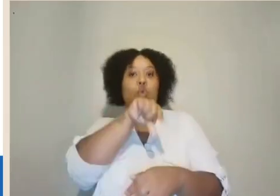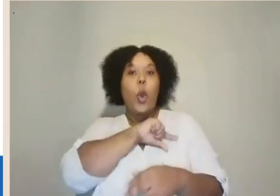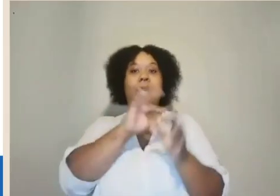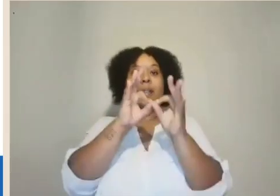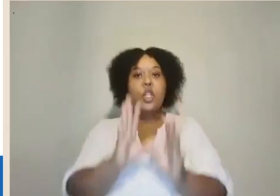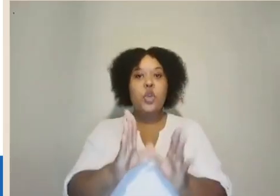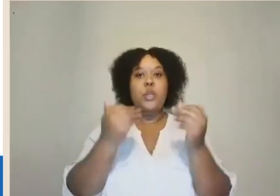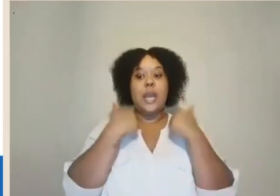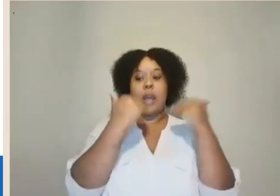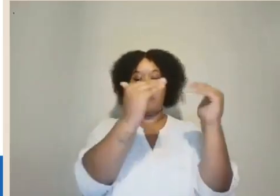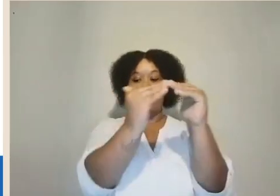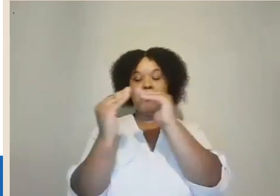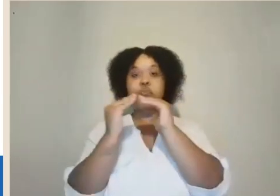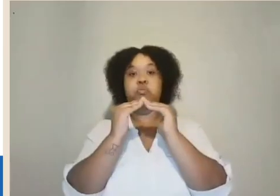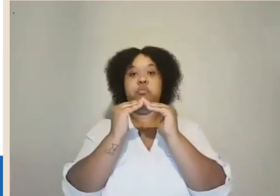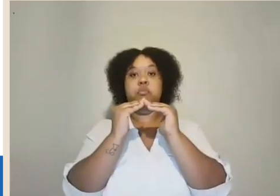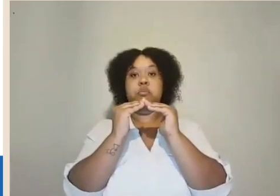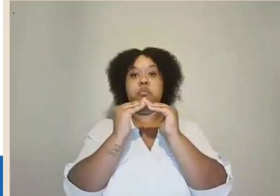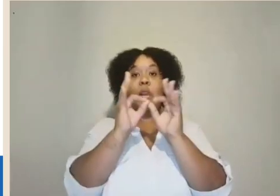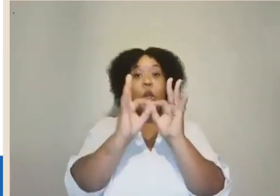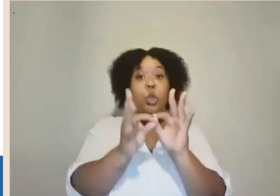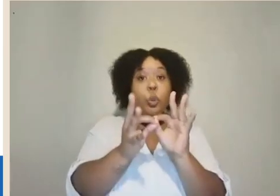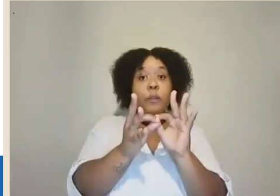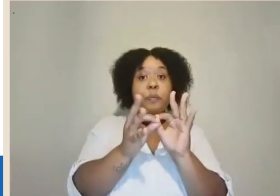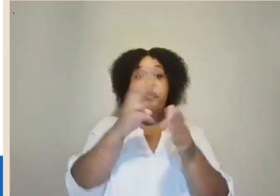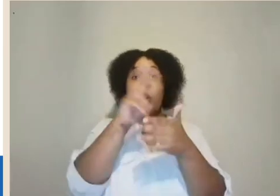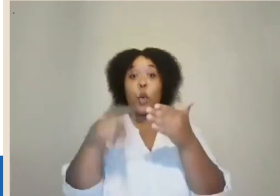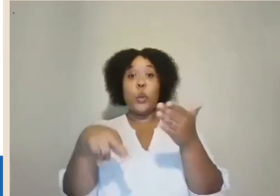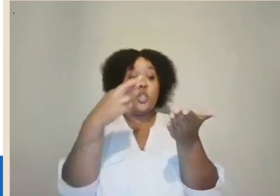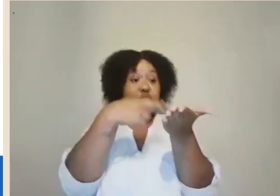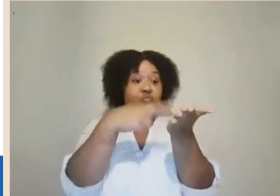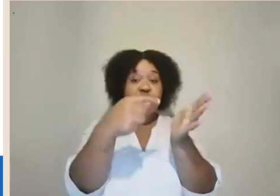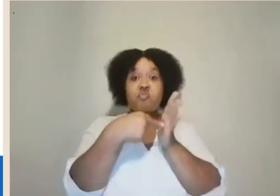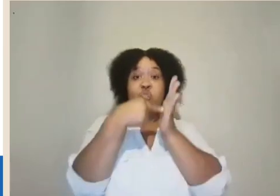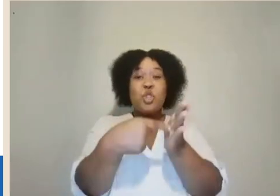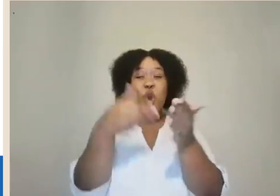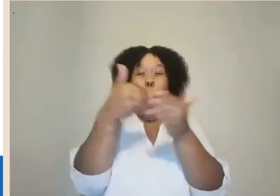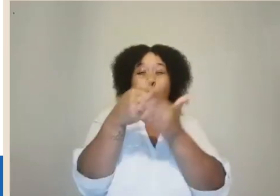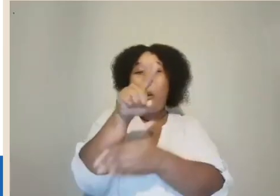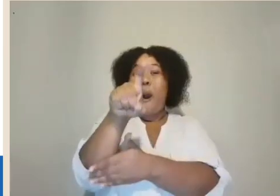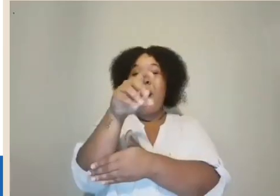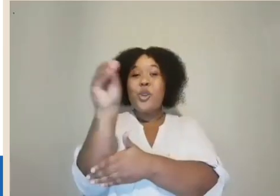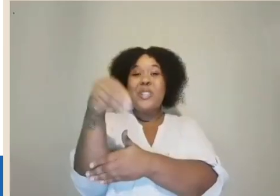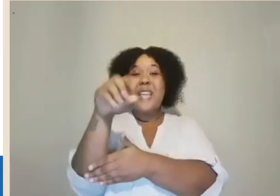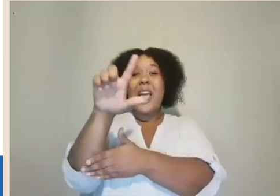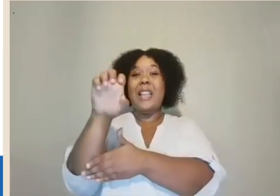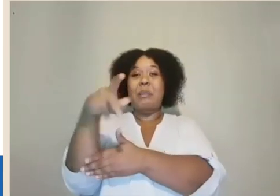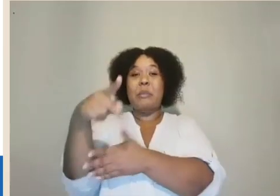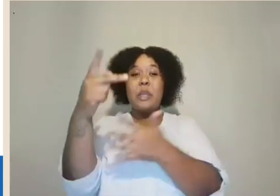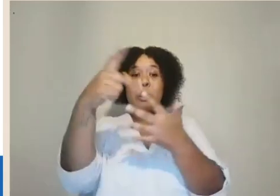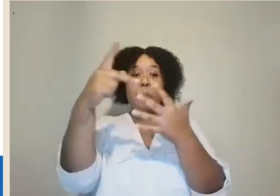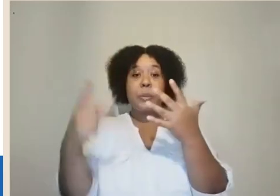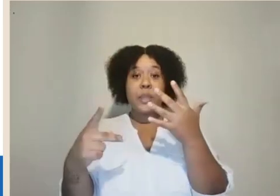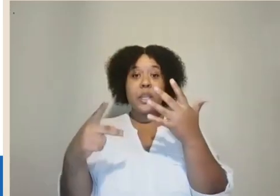equitable language access. What this has resulted in research showing that nearly 100% of the LEP population, again,